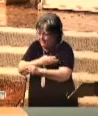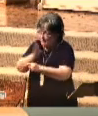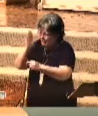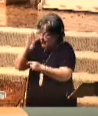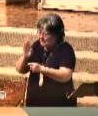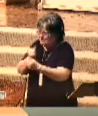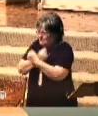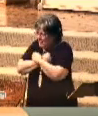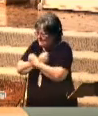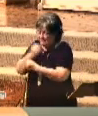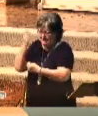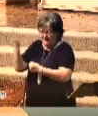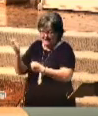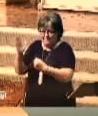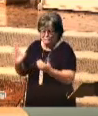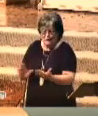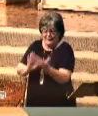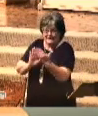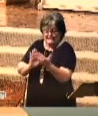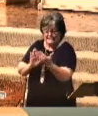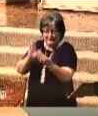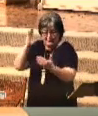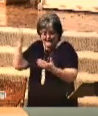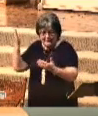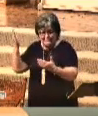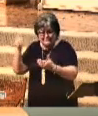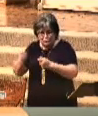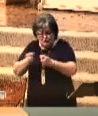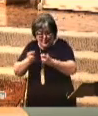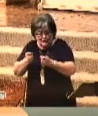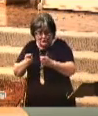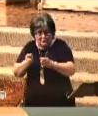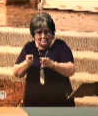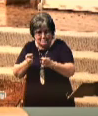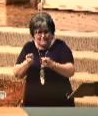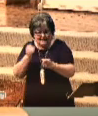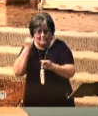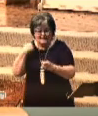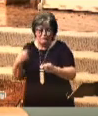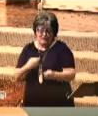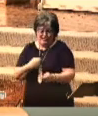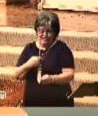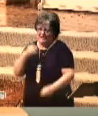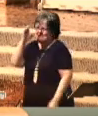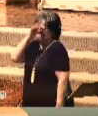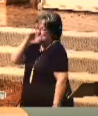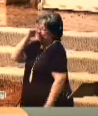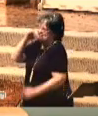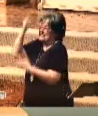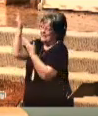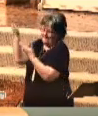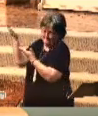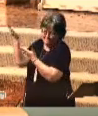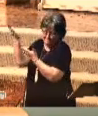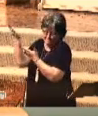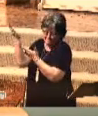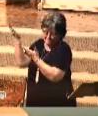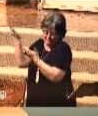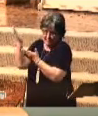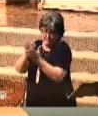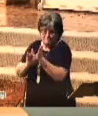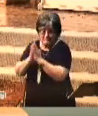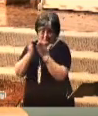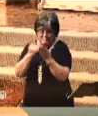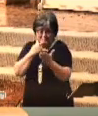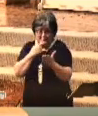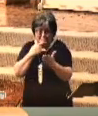love, His presence, His direction, if we seek Him. And the Bible says